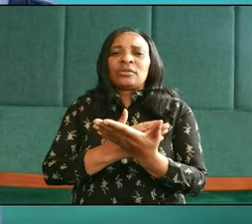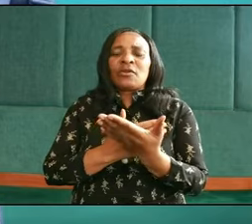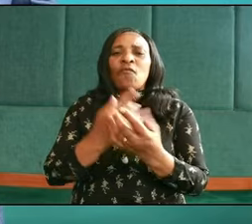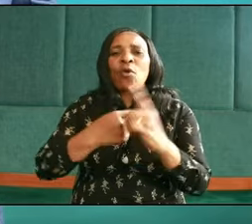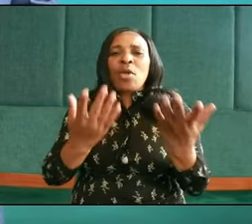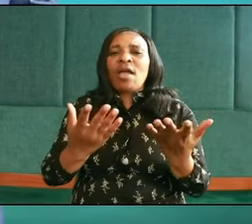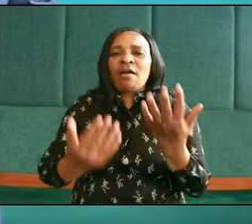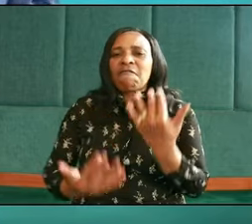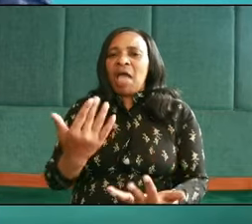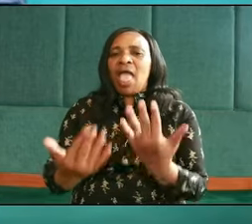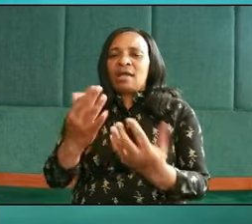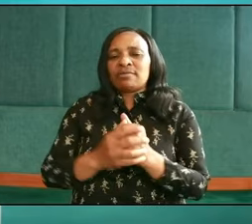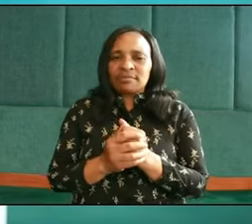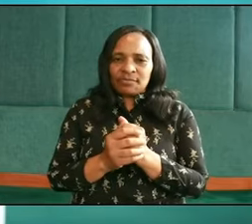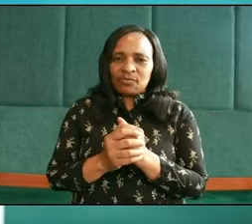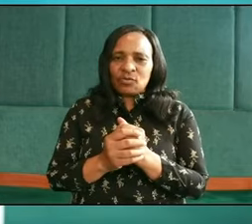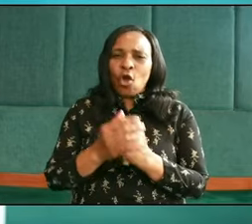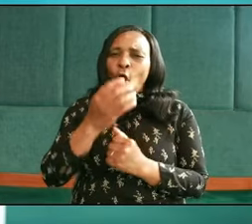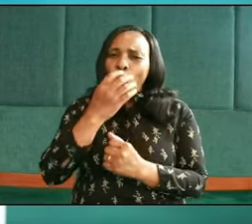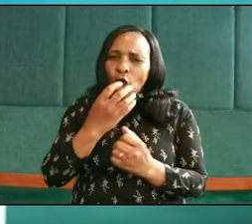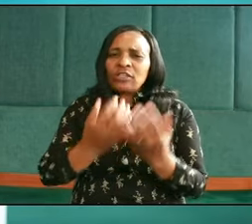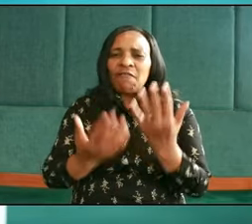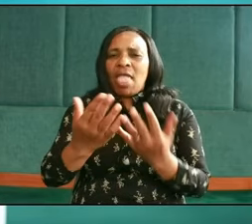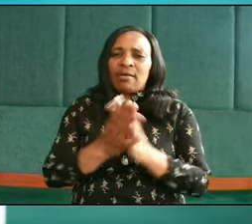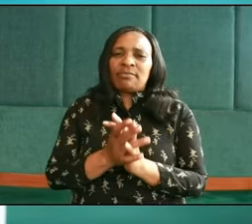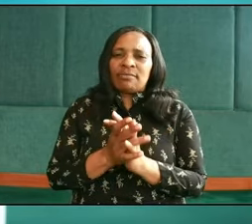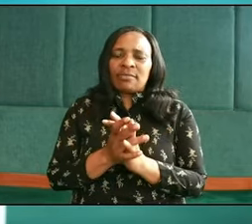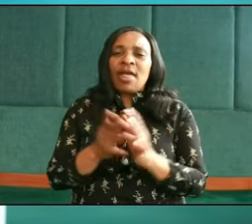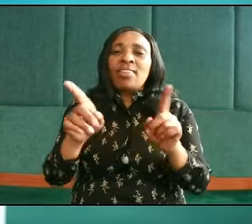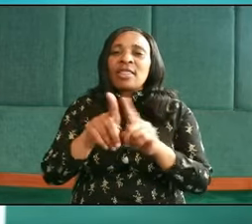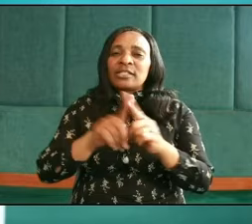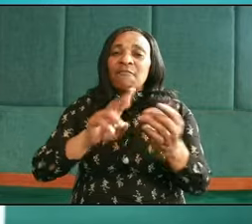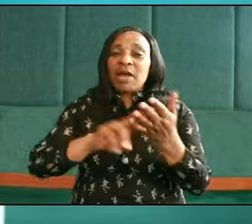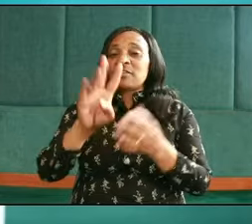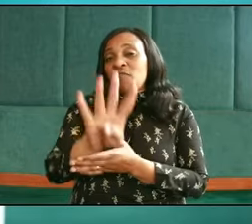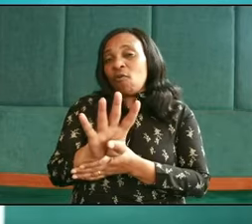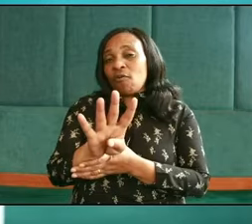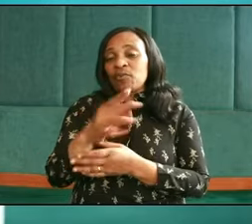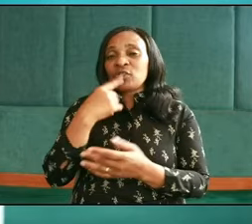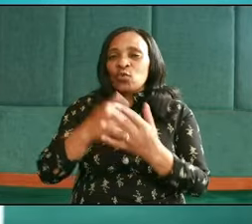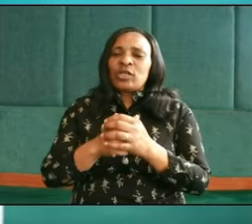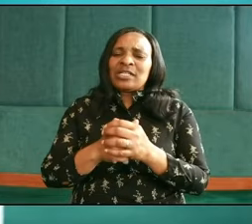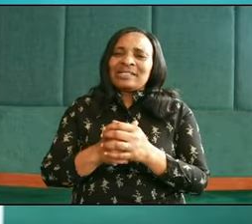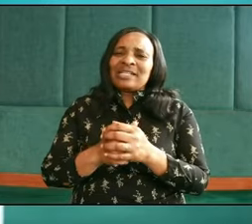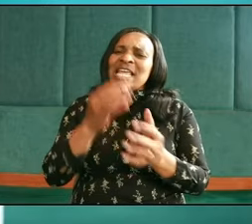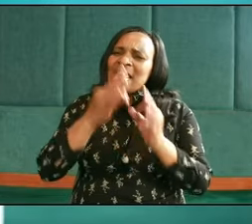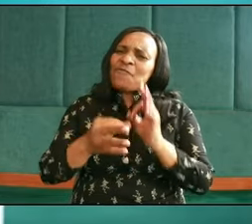fire. Then if not so, verse 4 is saying, if it were not so